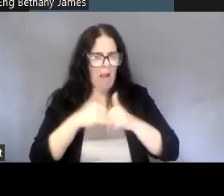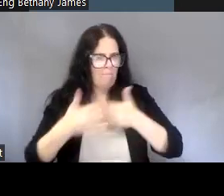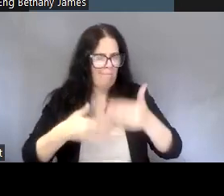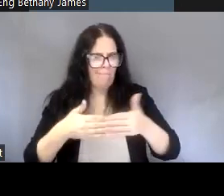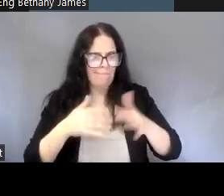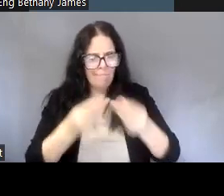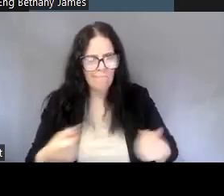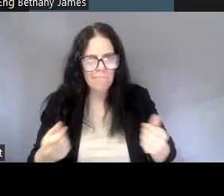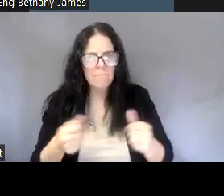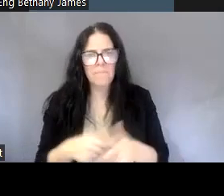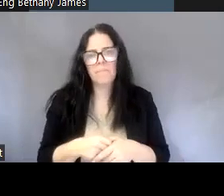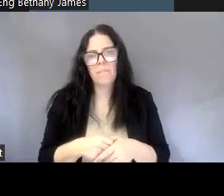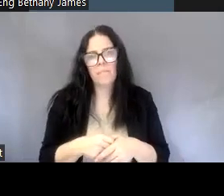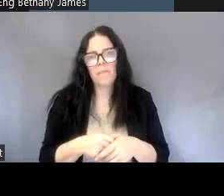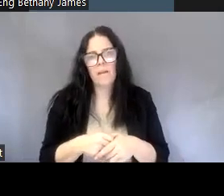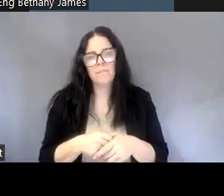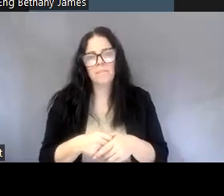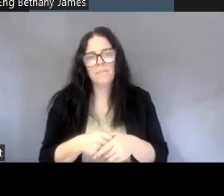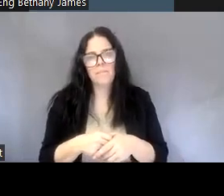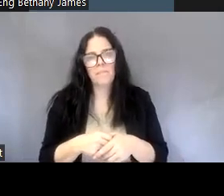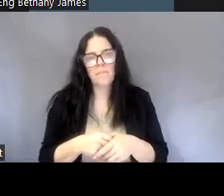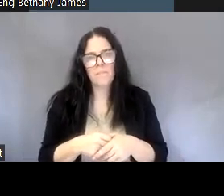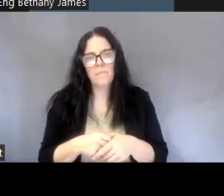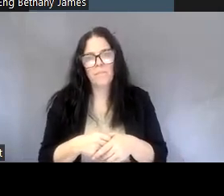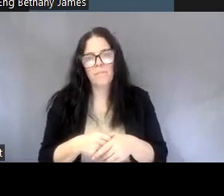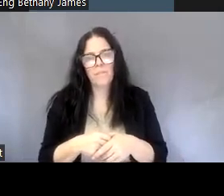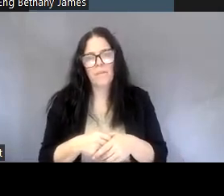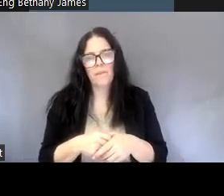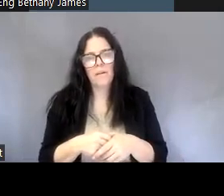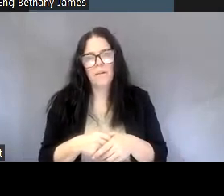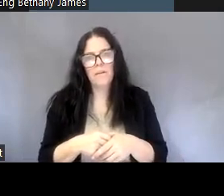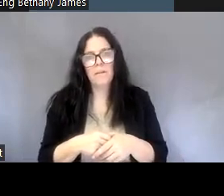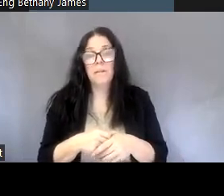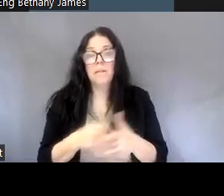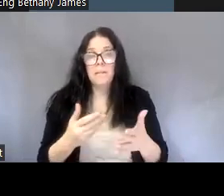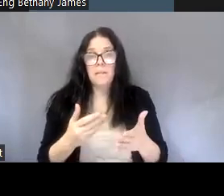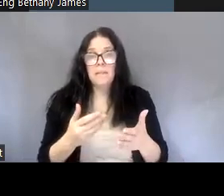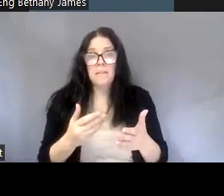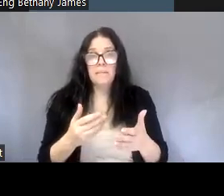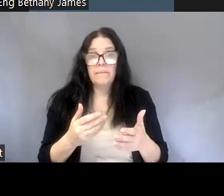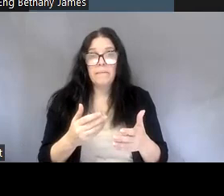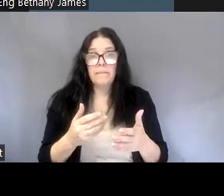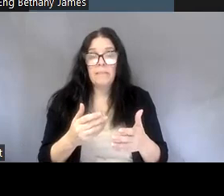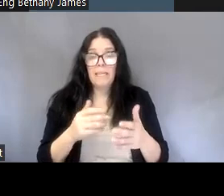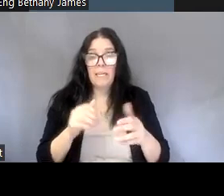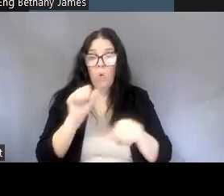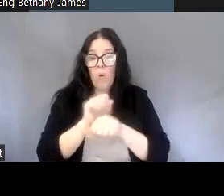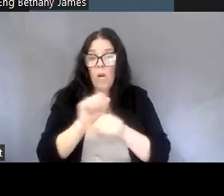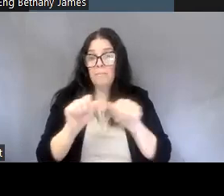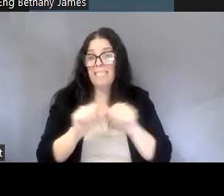want workplace. So these are things, again, high effort, low reward, high demand, low